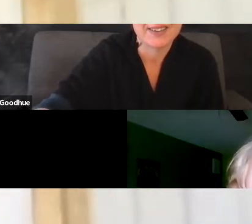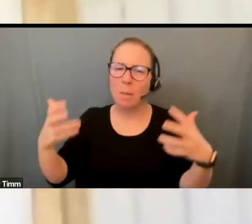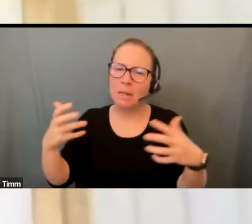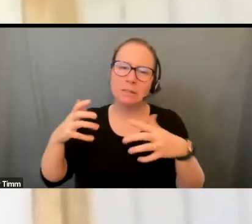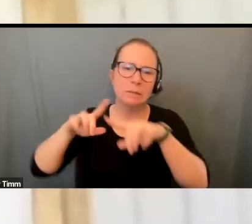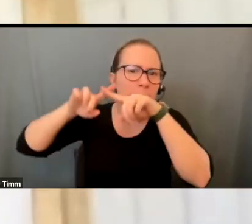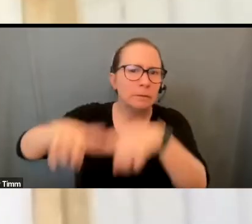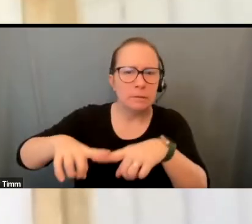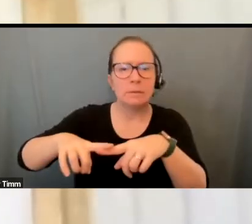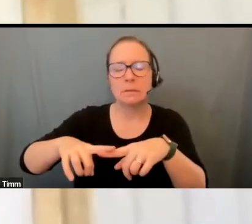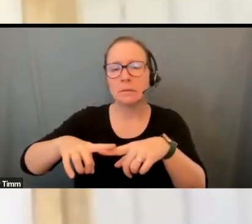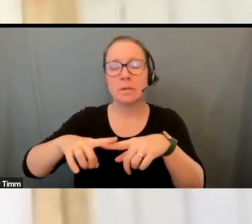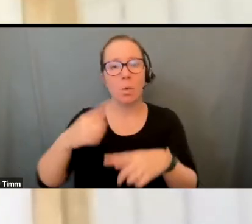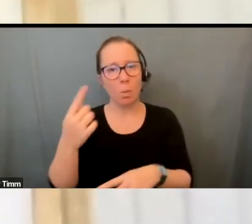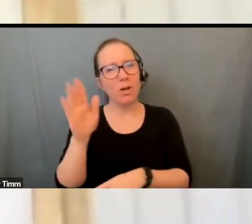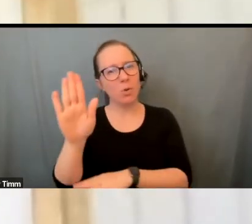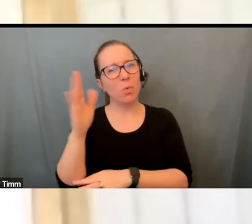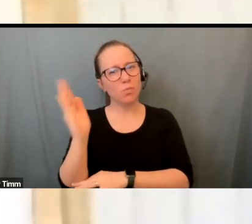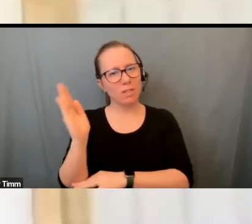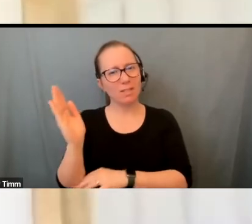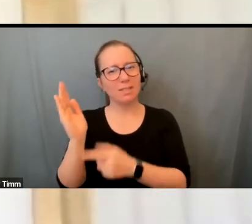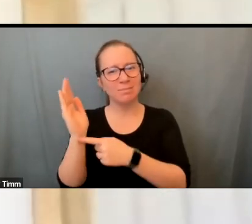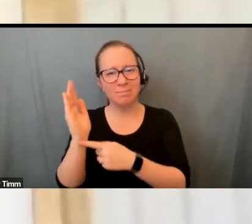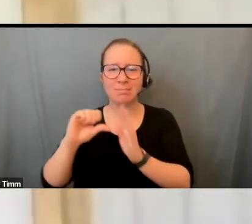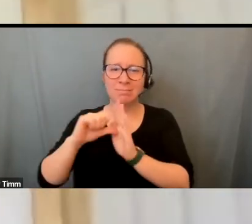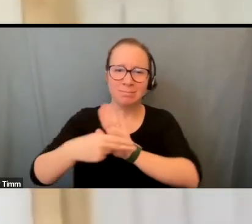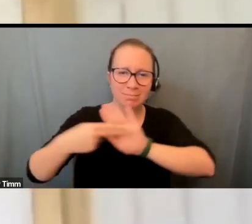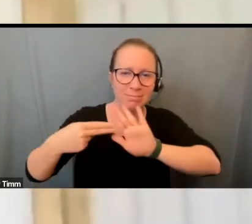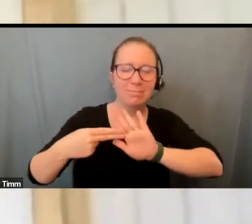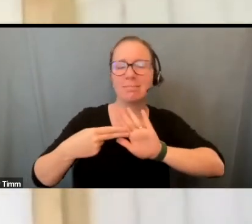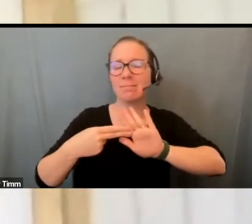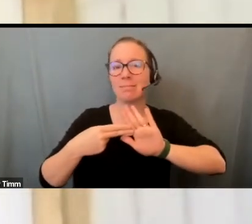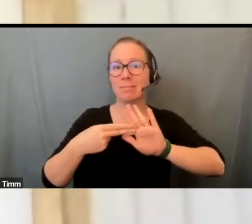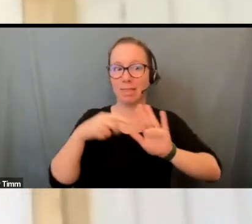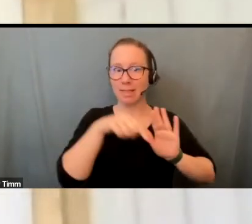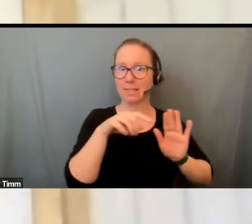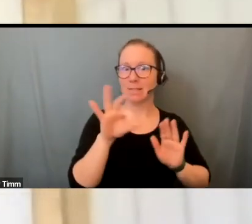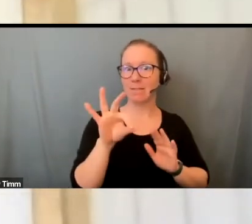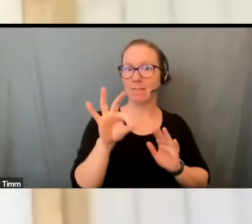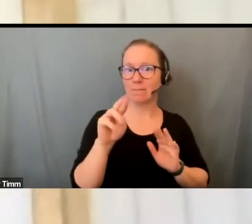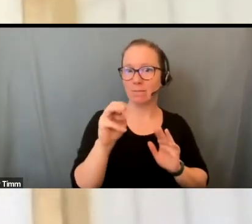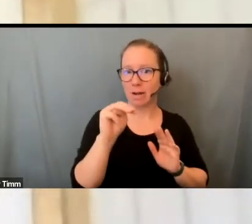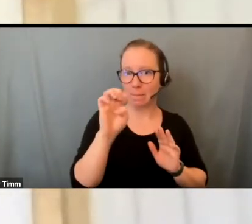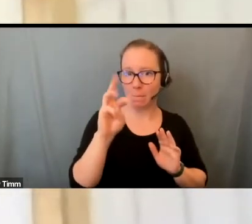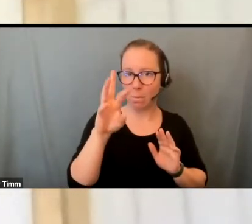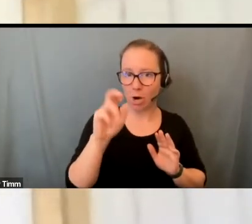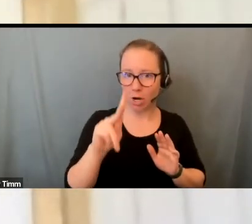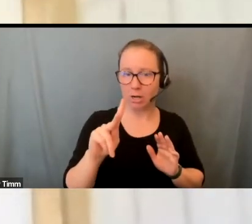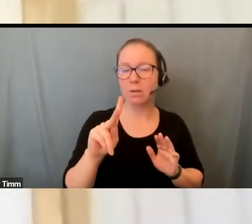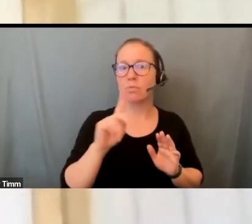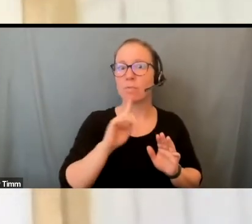one of the things your presentation highlights is this framework is an iterative,